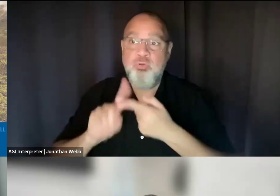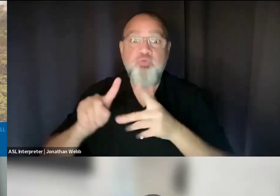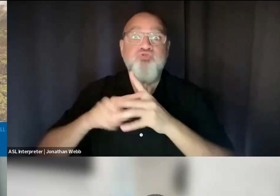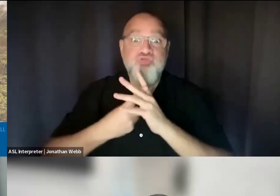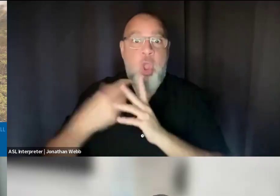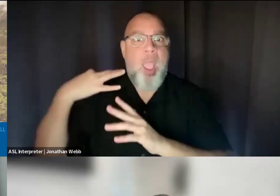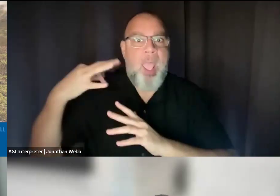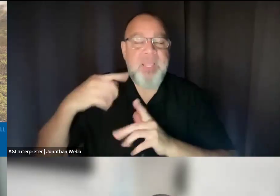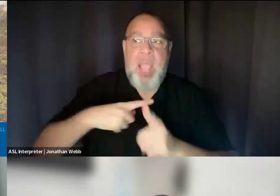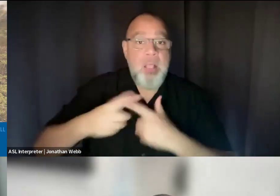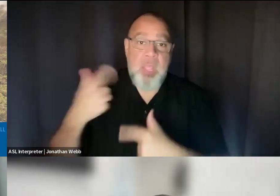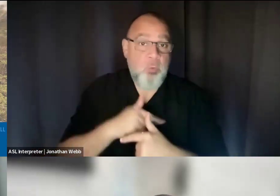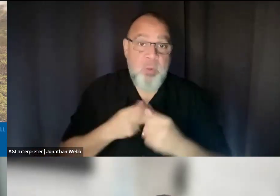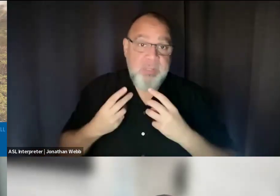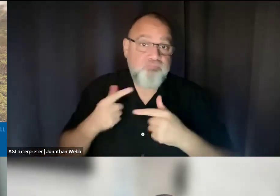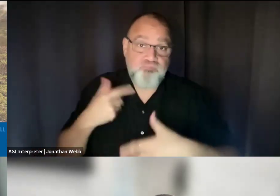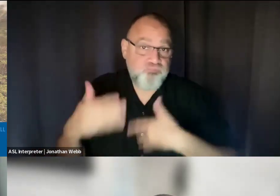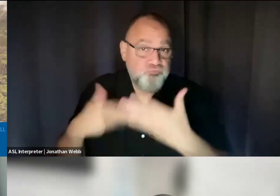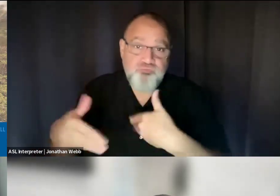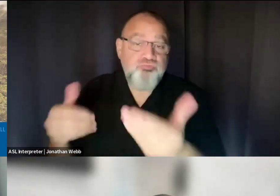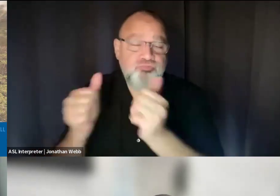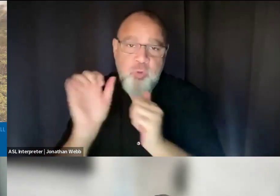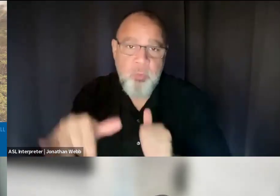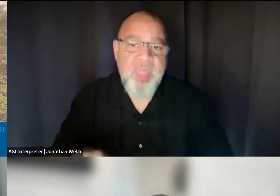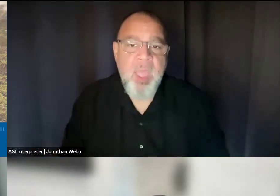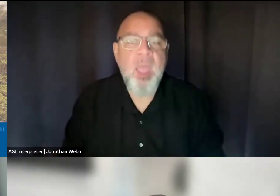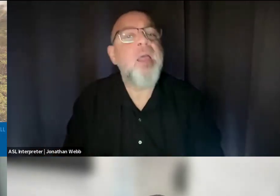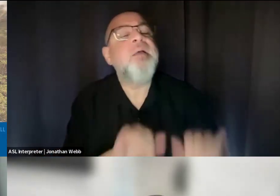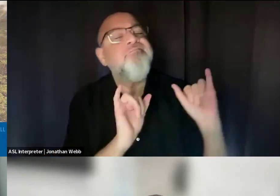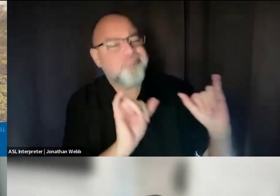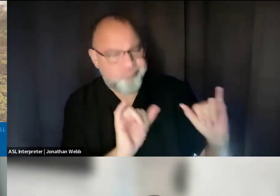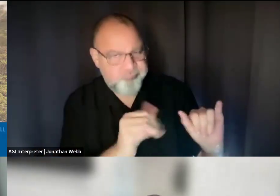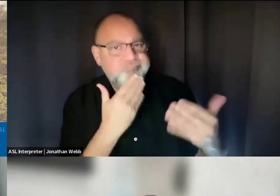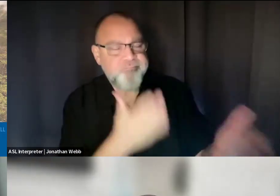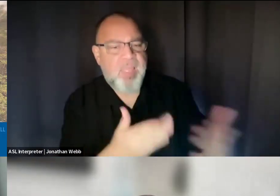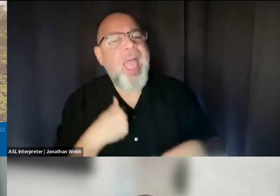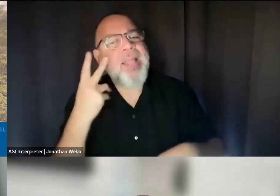Thank you so much, Lisa. Very helpful. I do see there's another question in the chat by Eric Sasaki. The